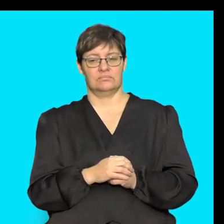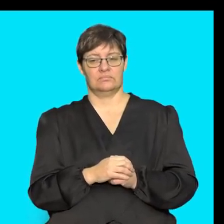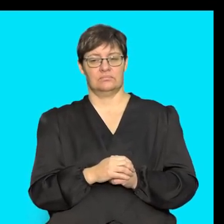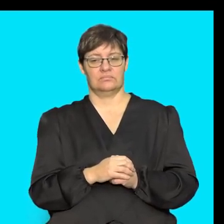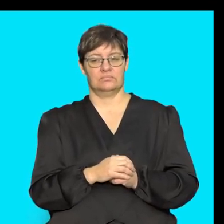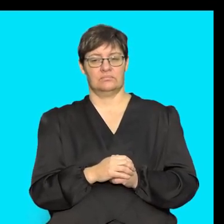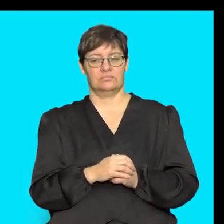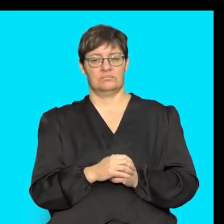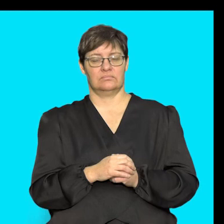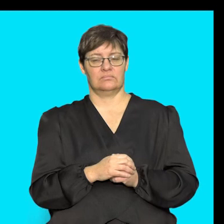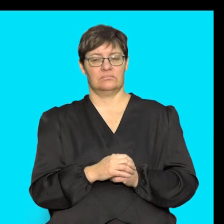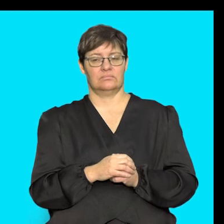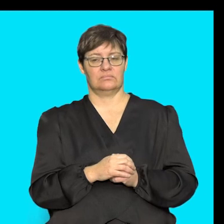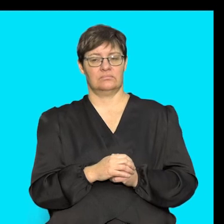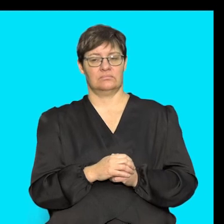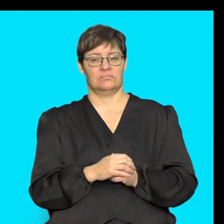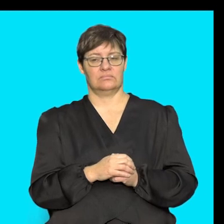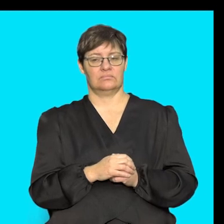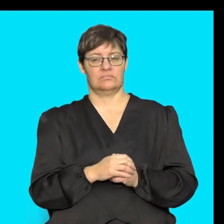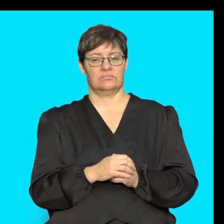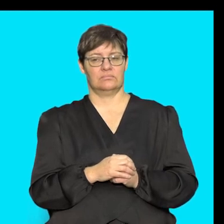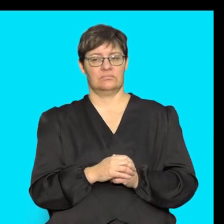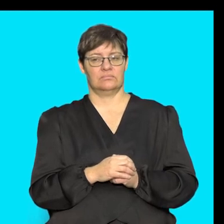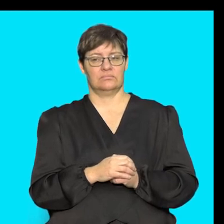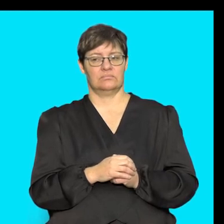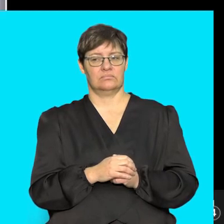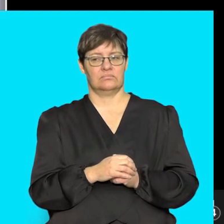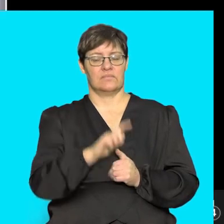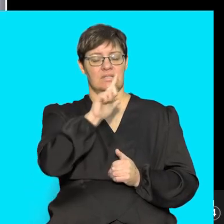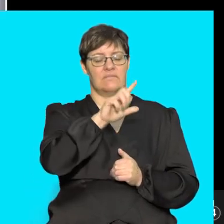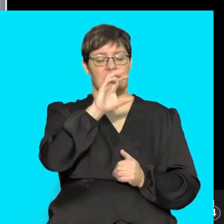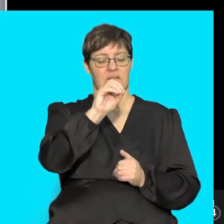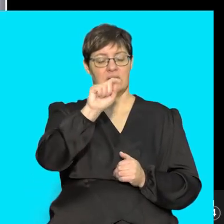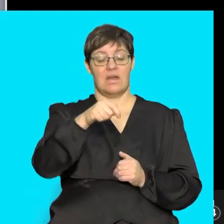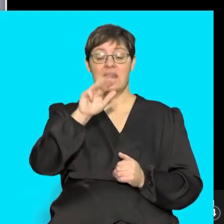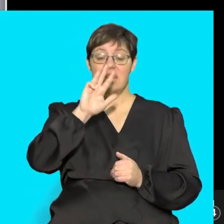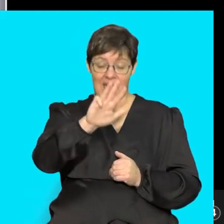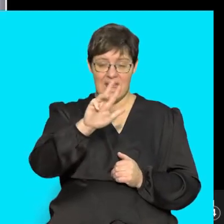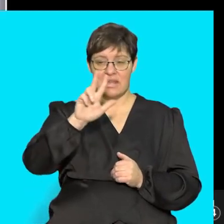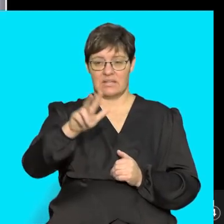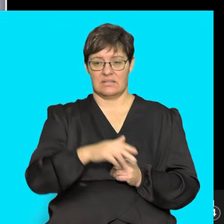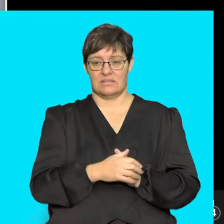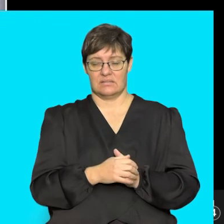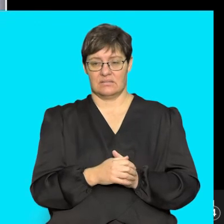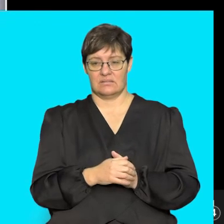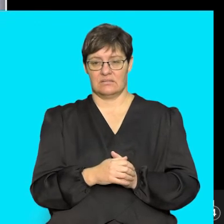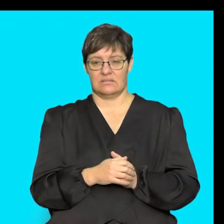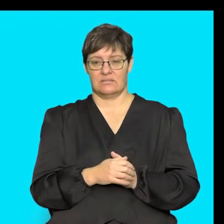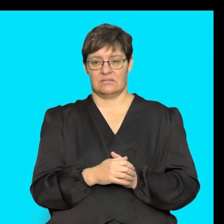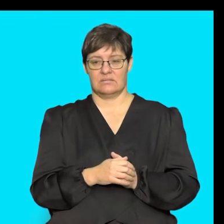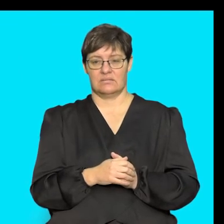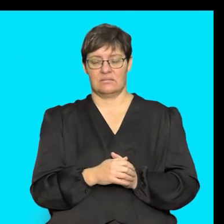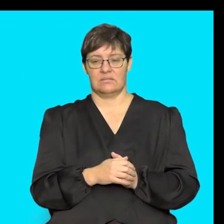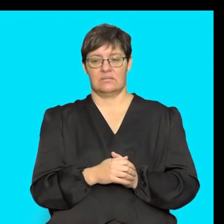point, that's 7 what? 8 or 9. Let's see that again. 7, 9, 8.